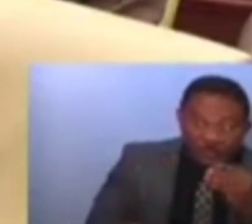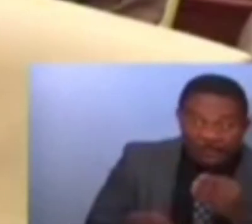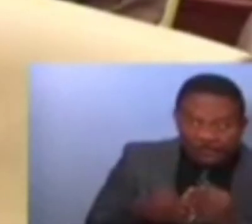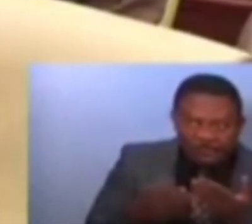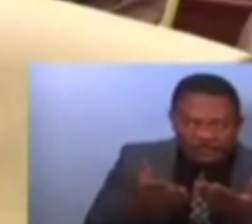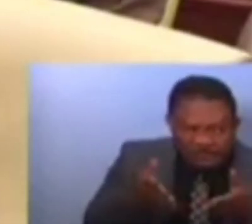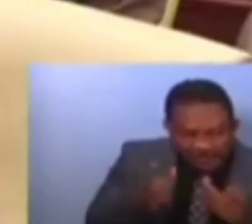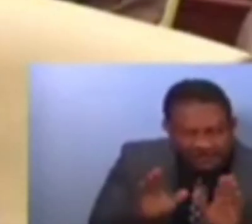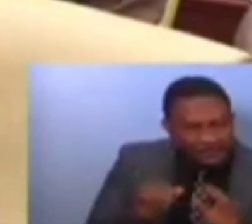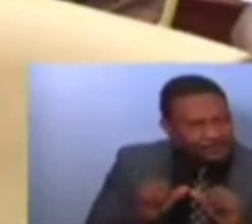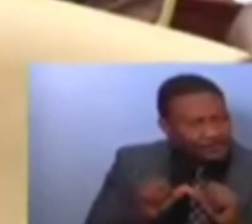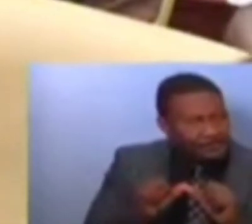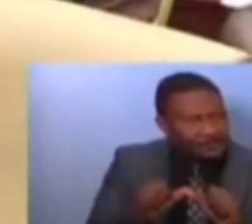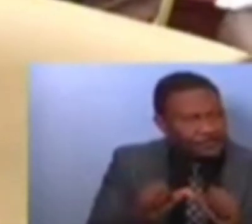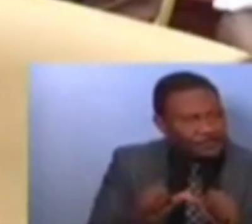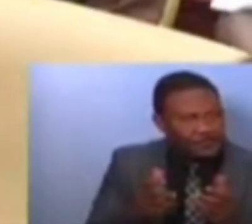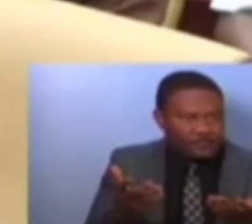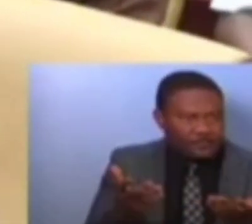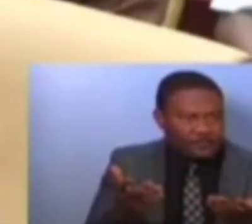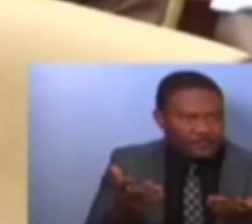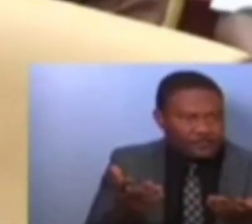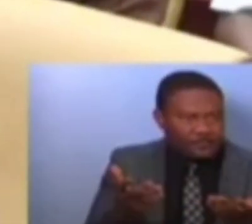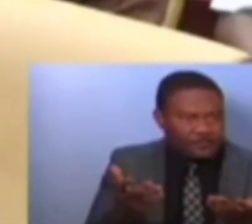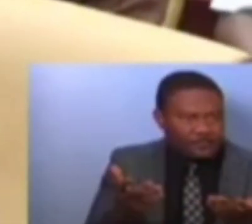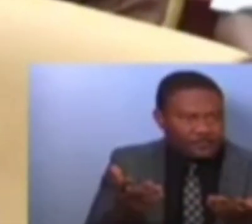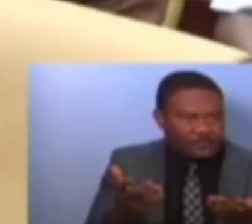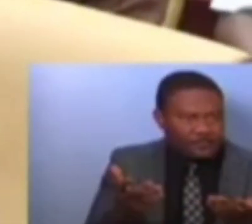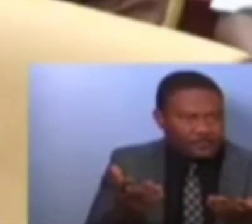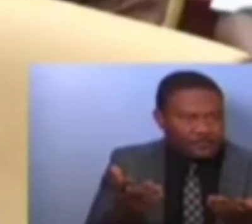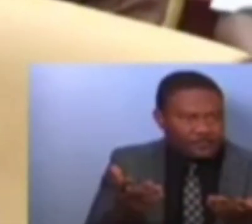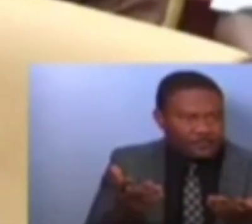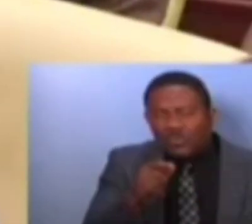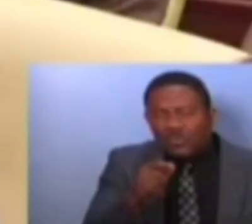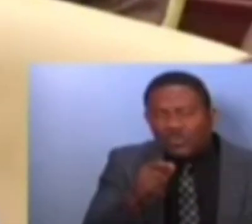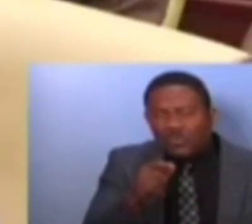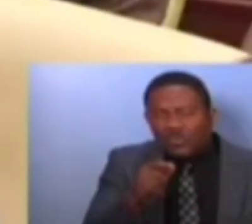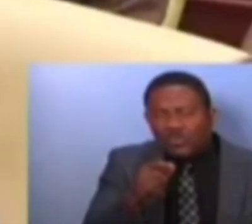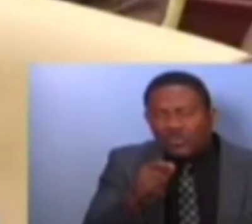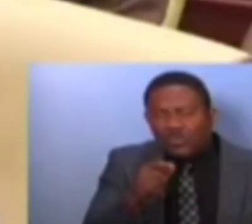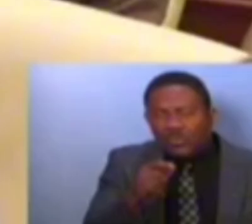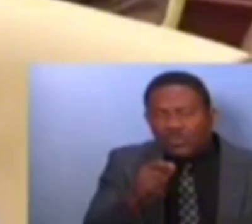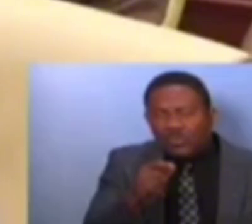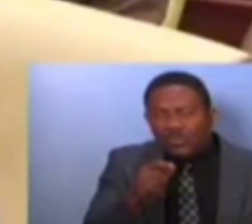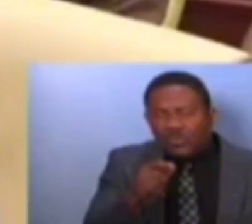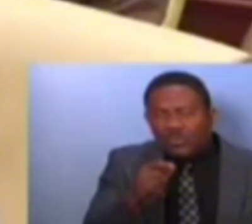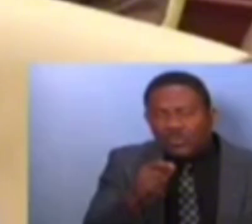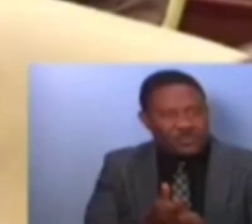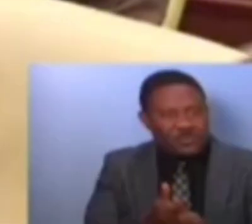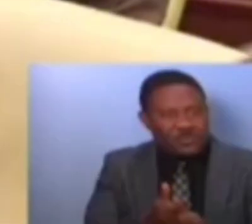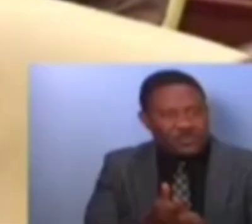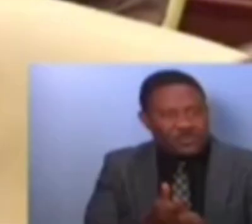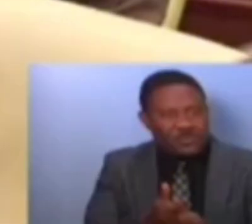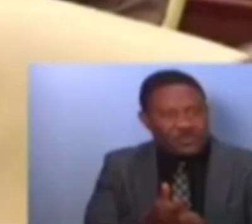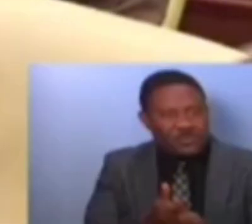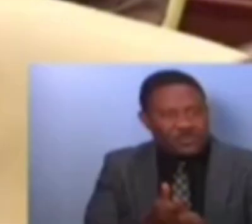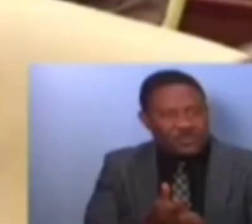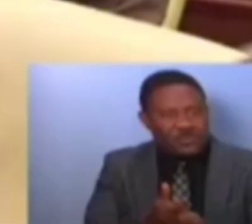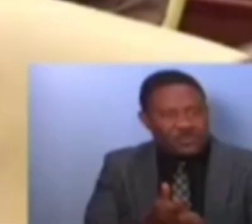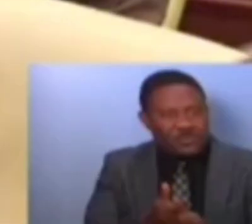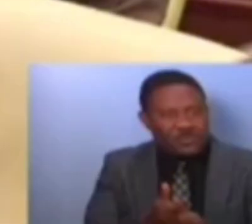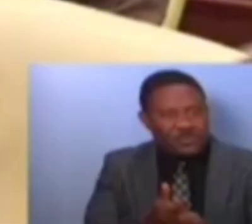then you'll be allowed to speak. So with this, you are abusing our rules, and we need to draw your attention. Thank you very much, Mr.